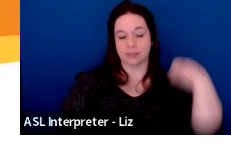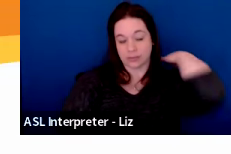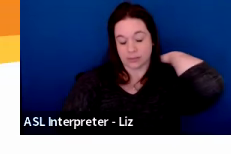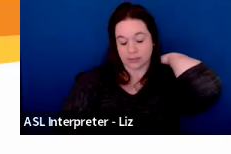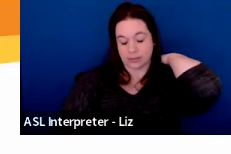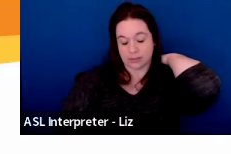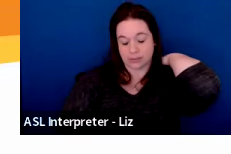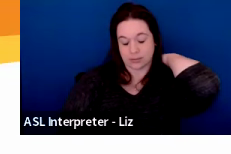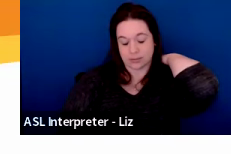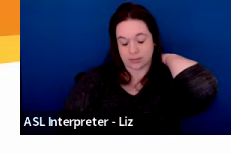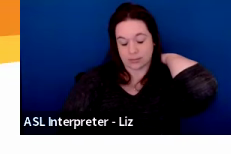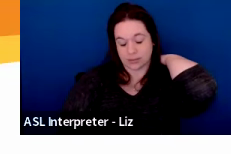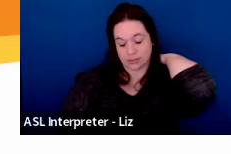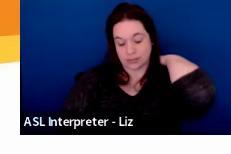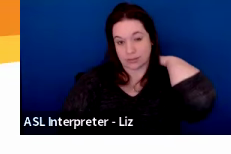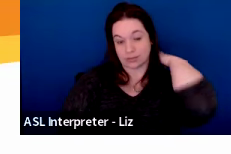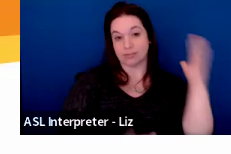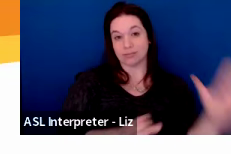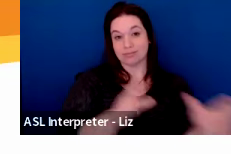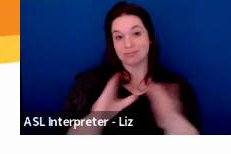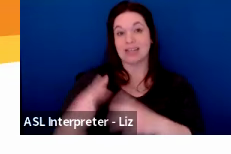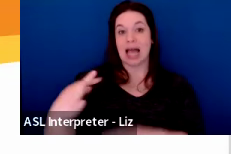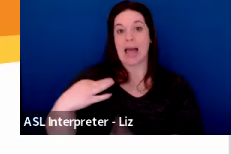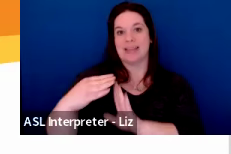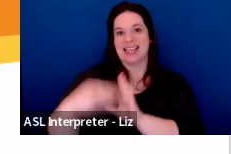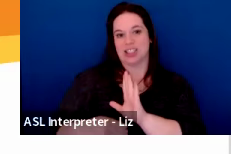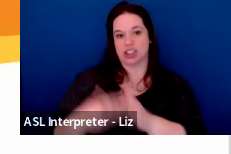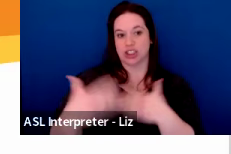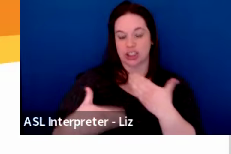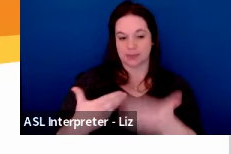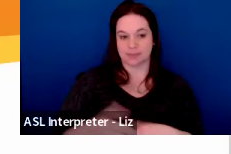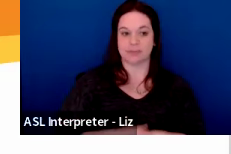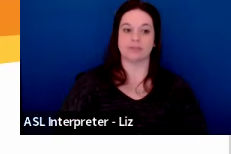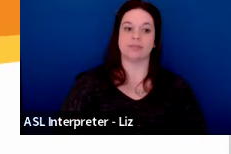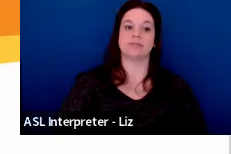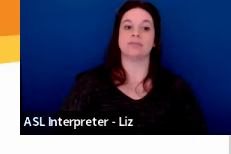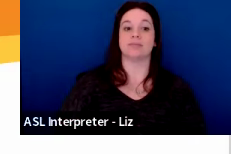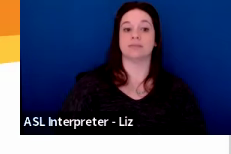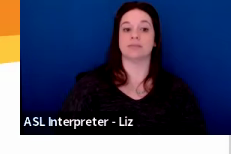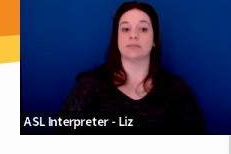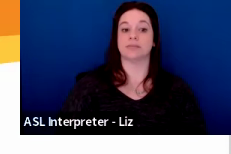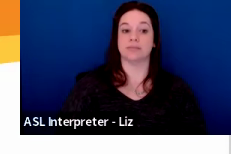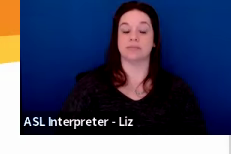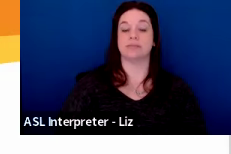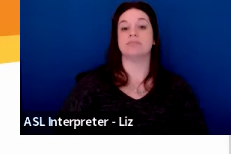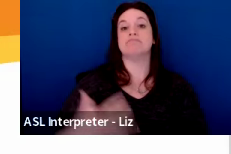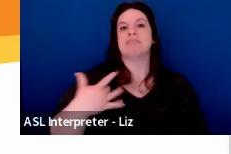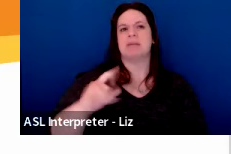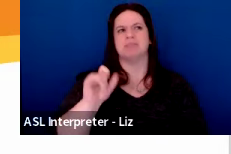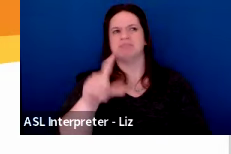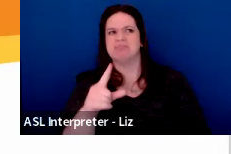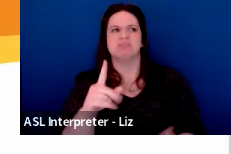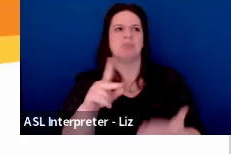So we're going to move into the application, and one of the first questions that we see are the